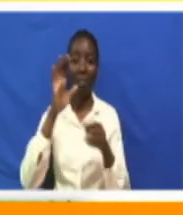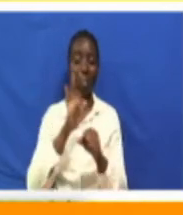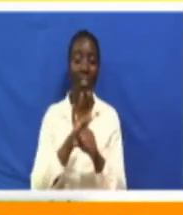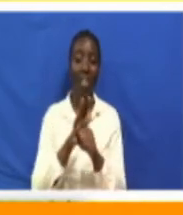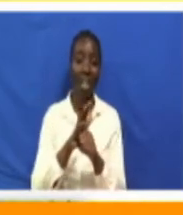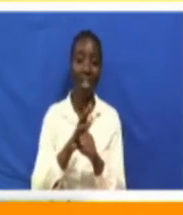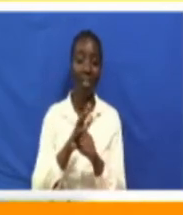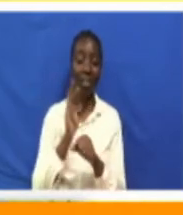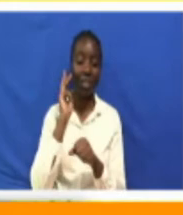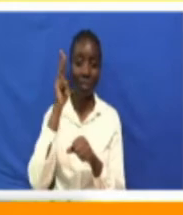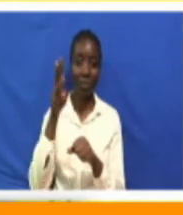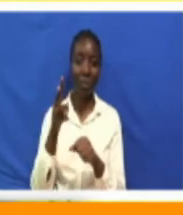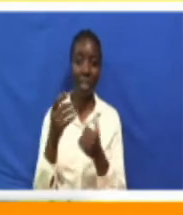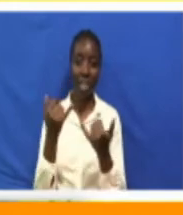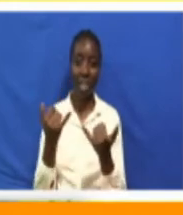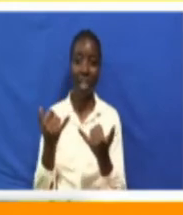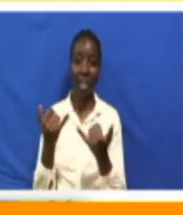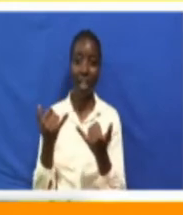foreign